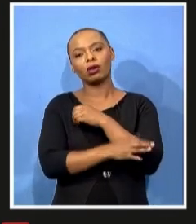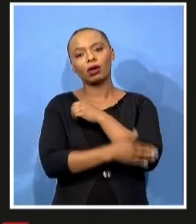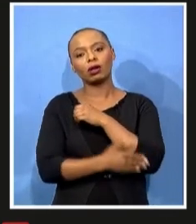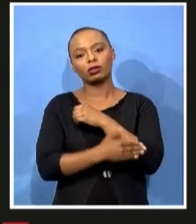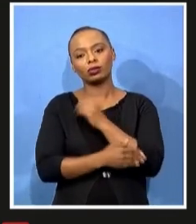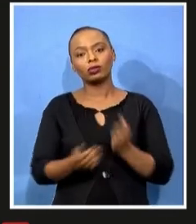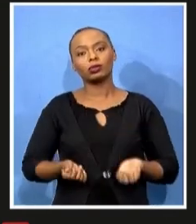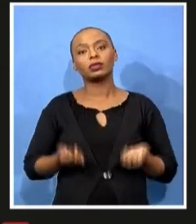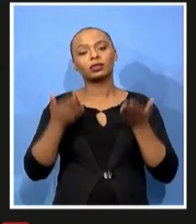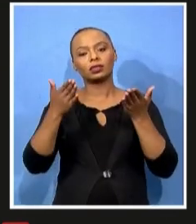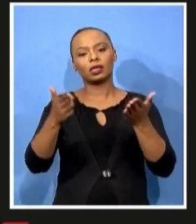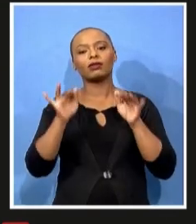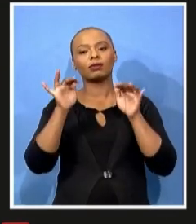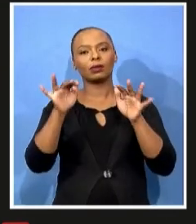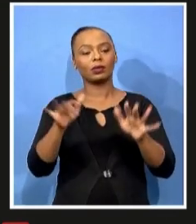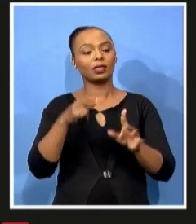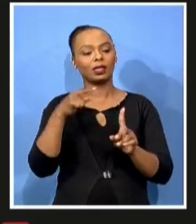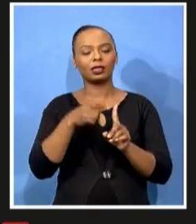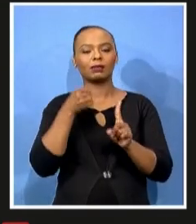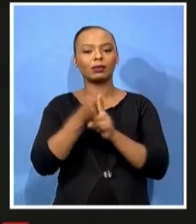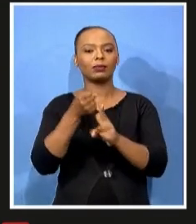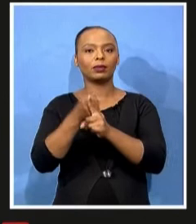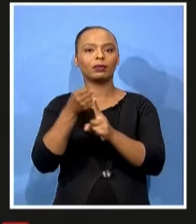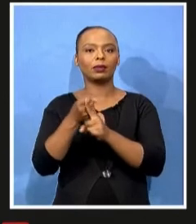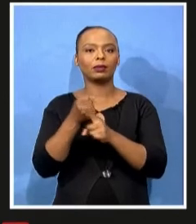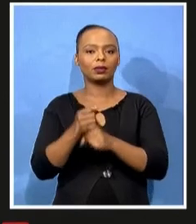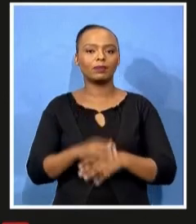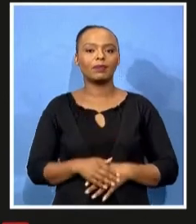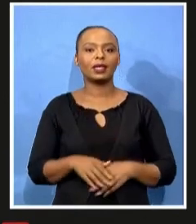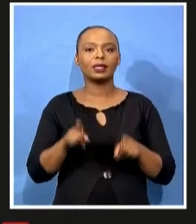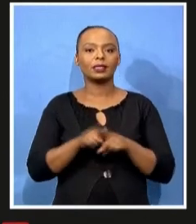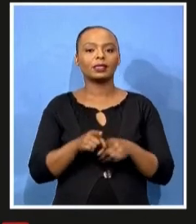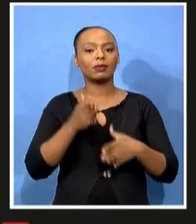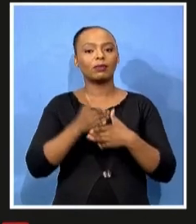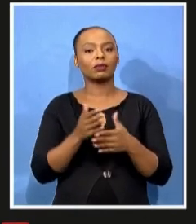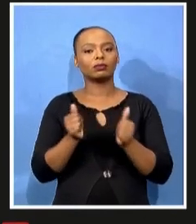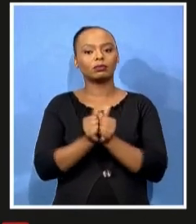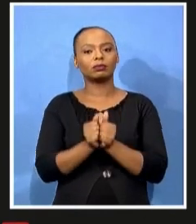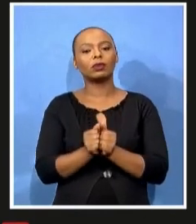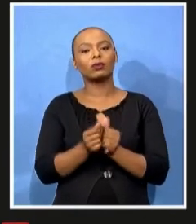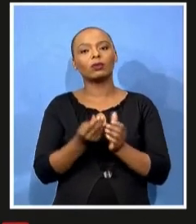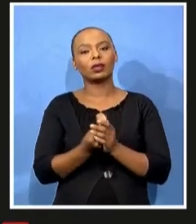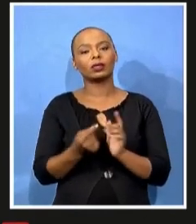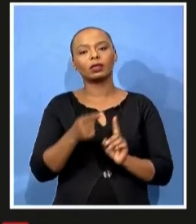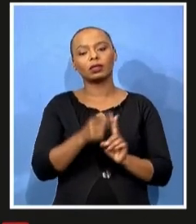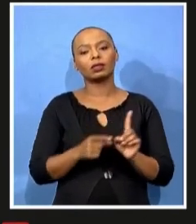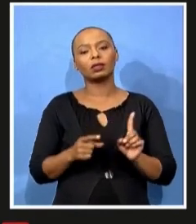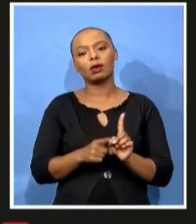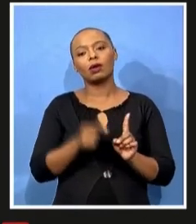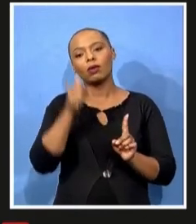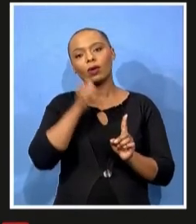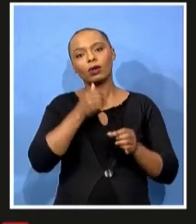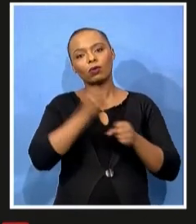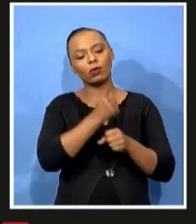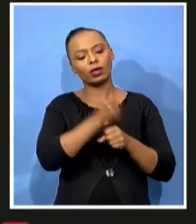her during the days of exile when she worked in Zimbabwe, Harare Hospital, Parirenyato